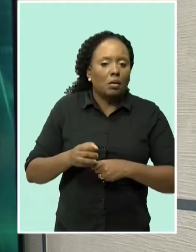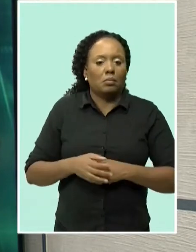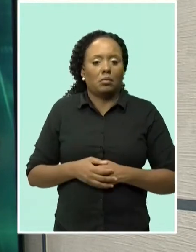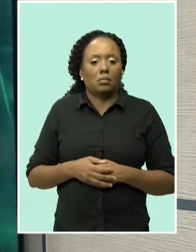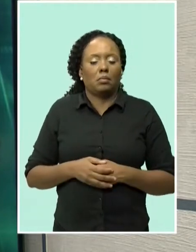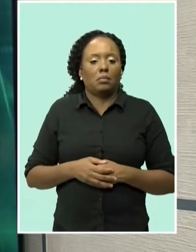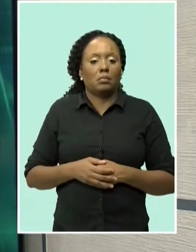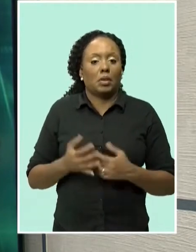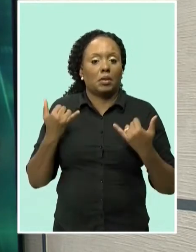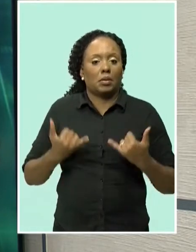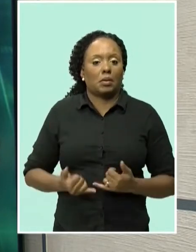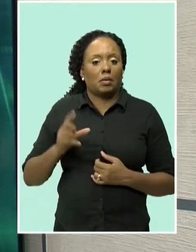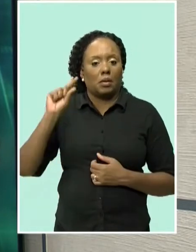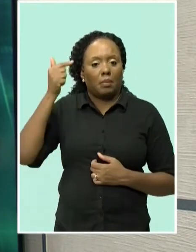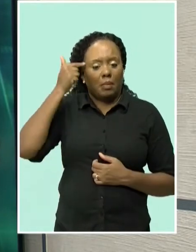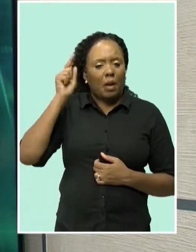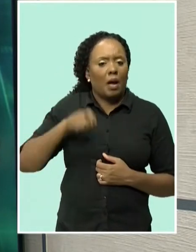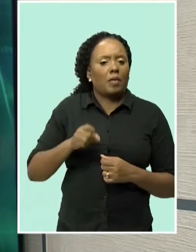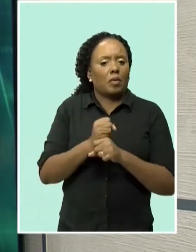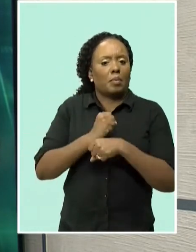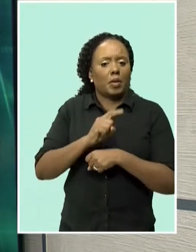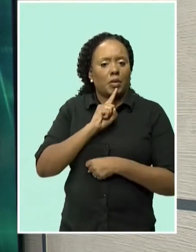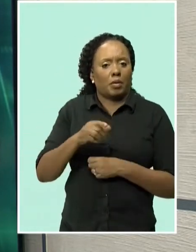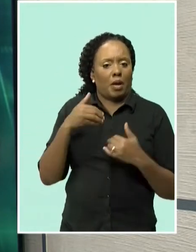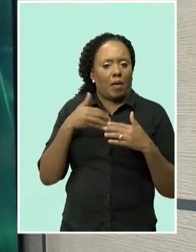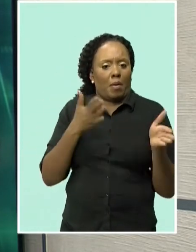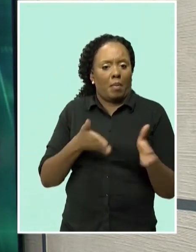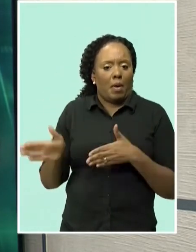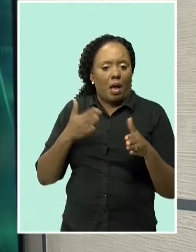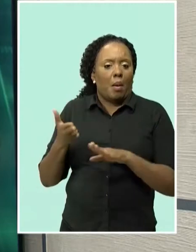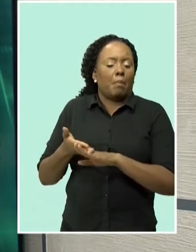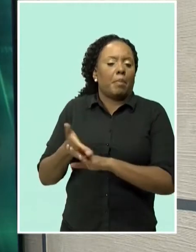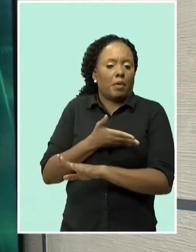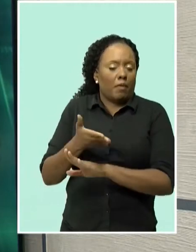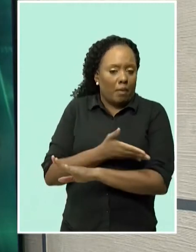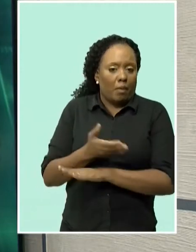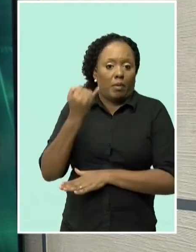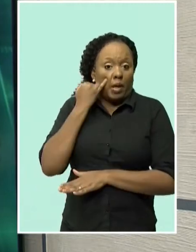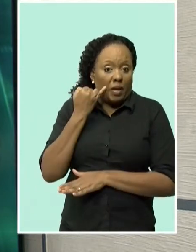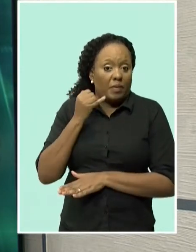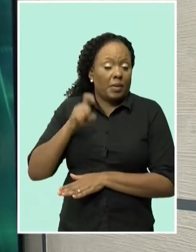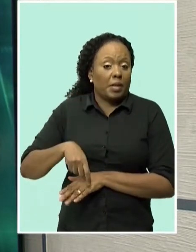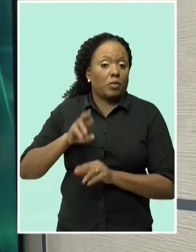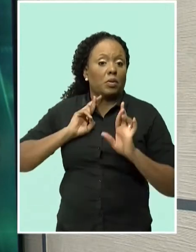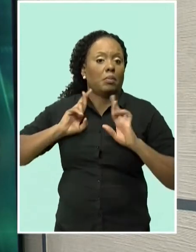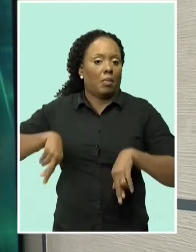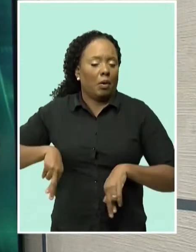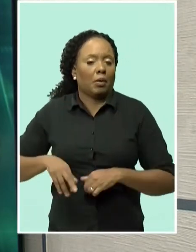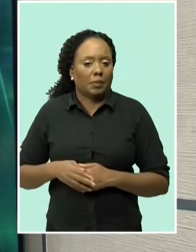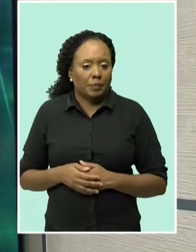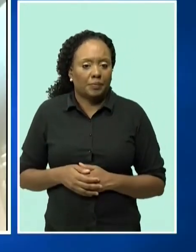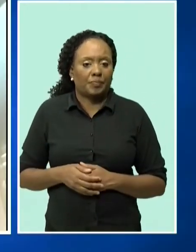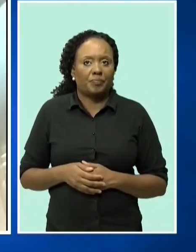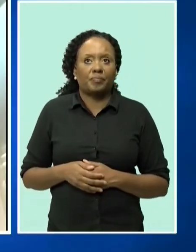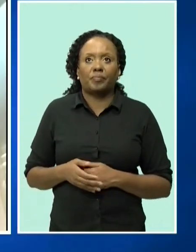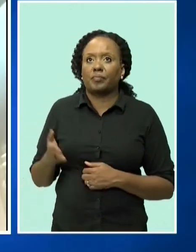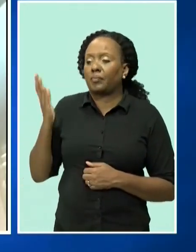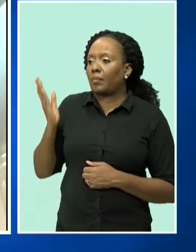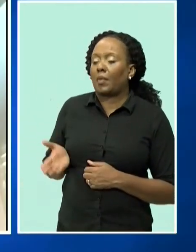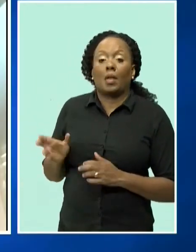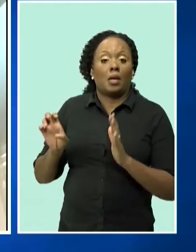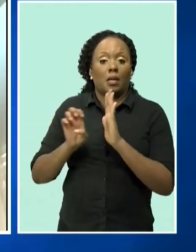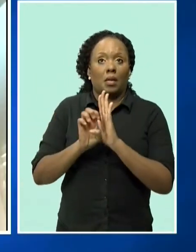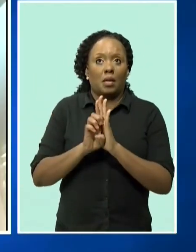Mottley administration has to ensure there are contingencies in place to respond to the needs of the country. For example, in our